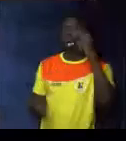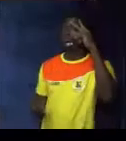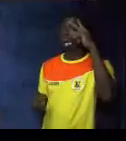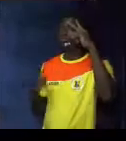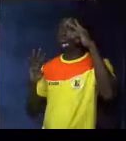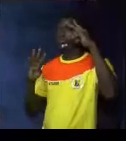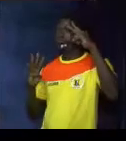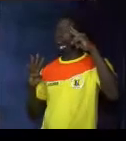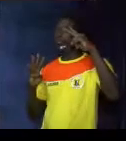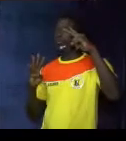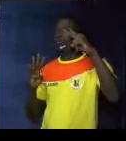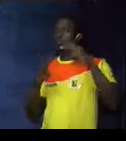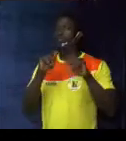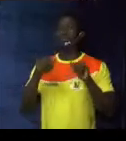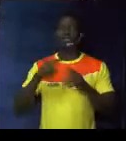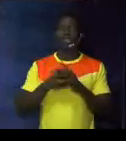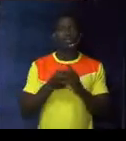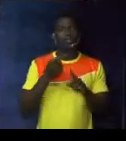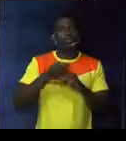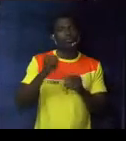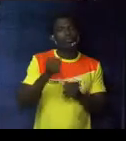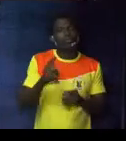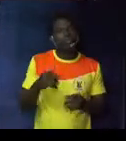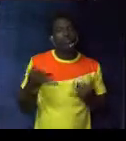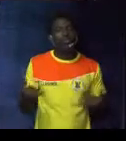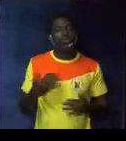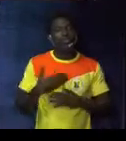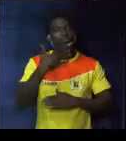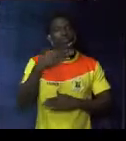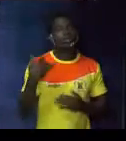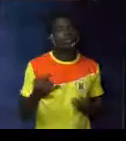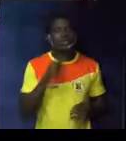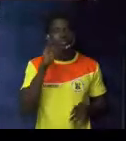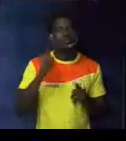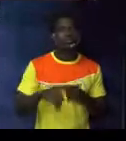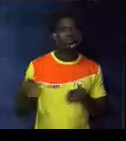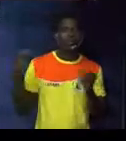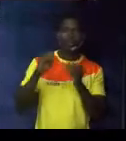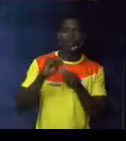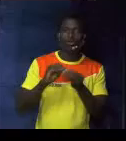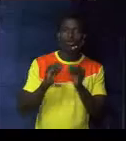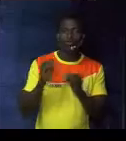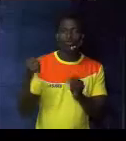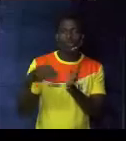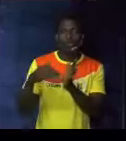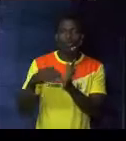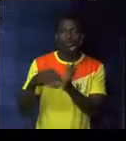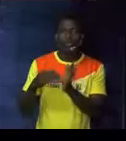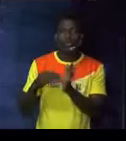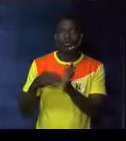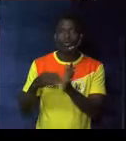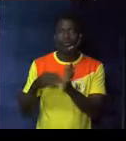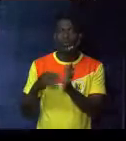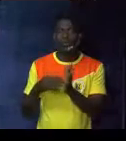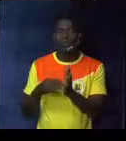24. You can start from anywhere. Now the next thing to do is that we want to add numbers